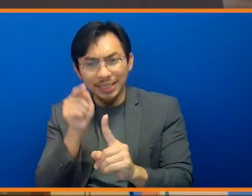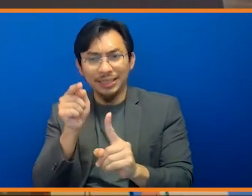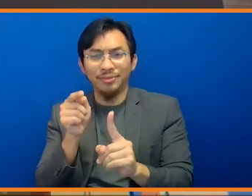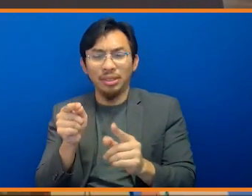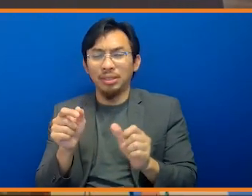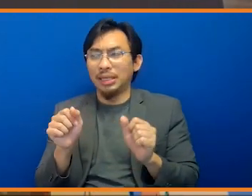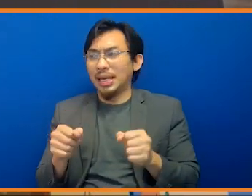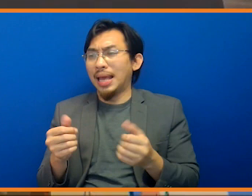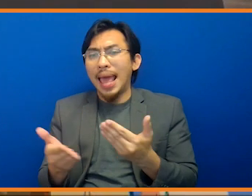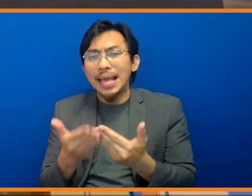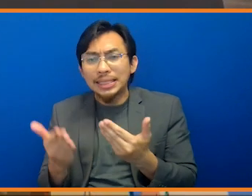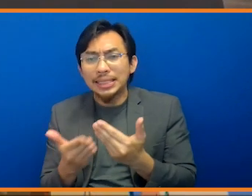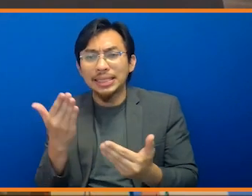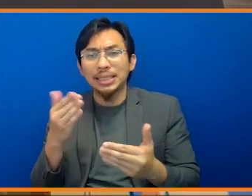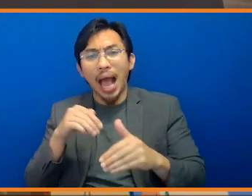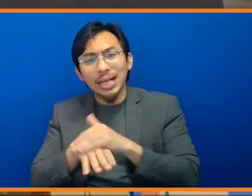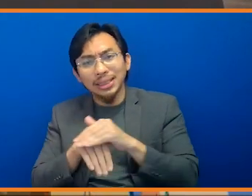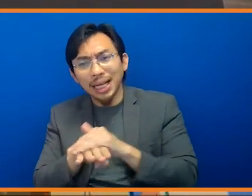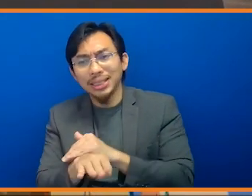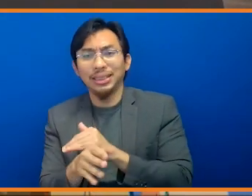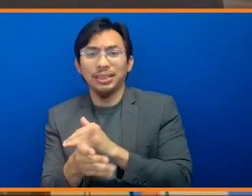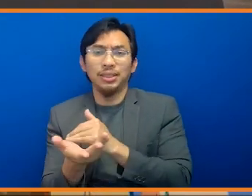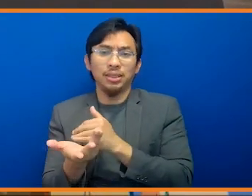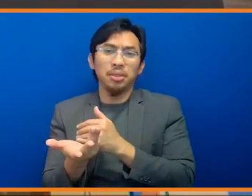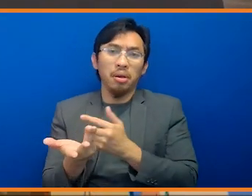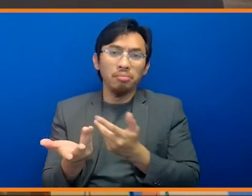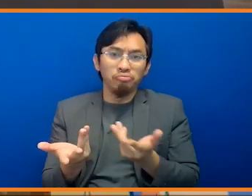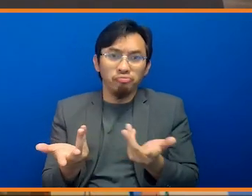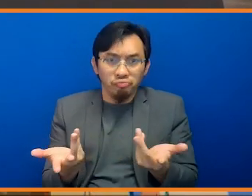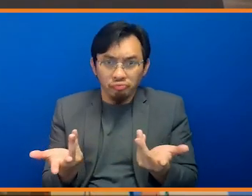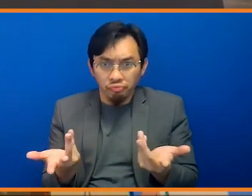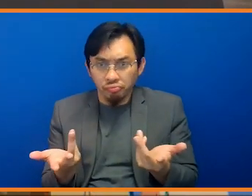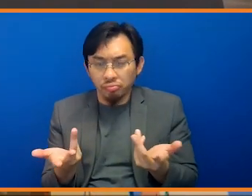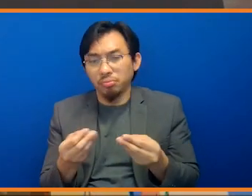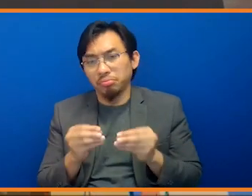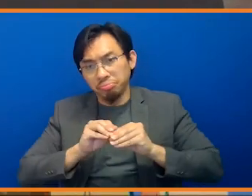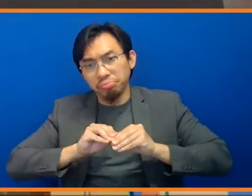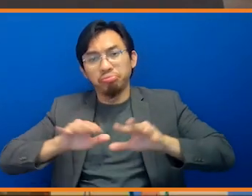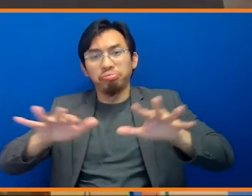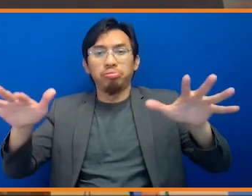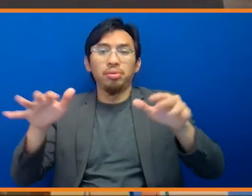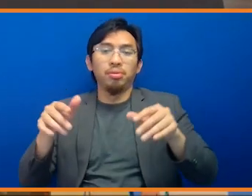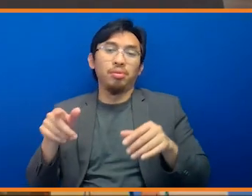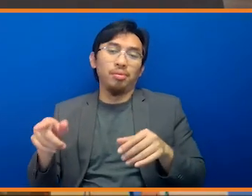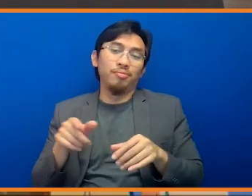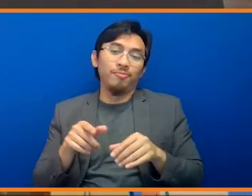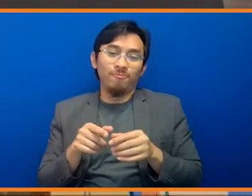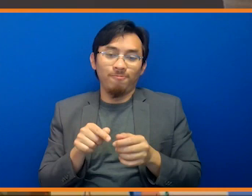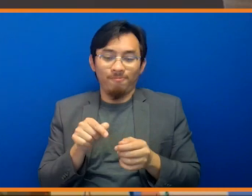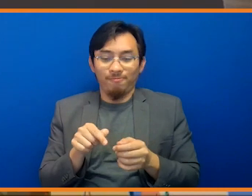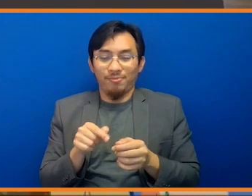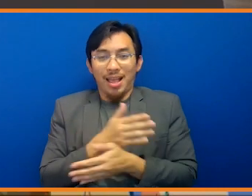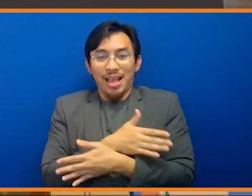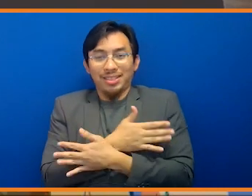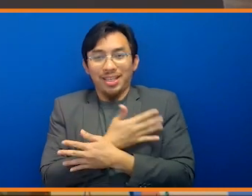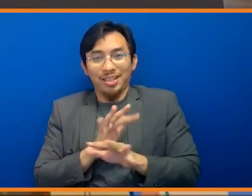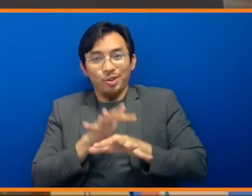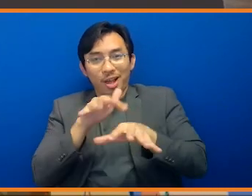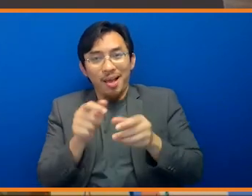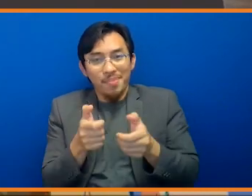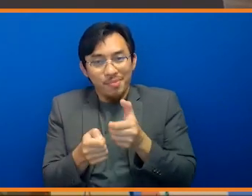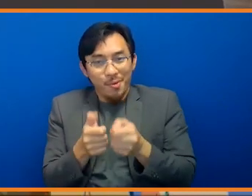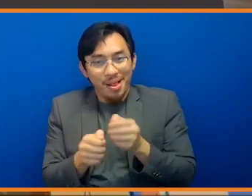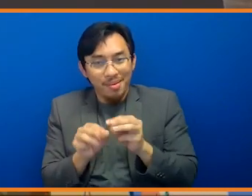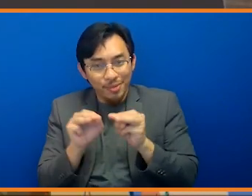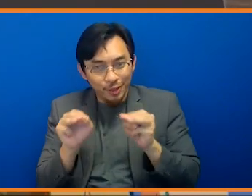to be more specific or to be more easily to access of Aceh Tsunami mobile museums?